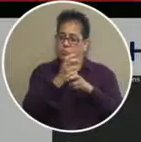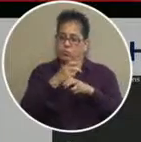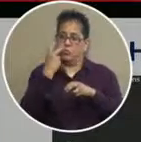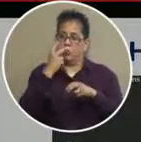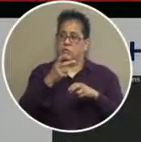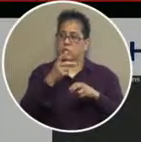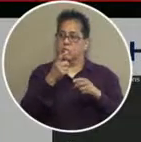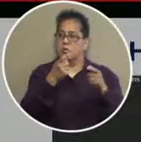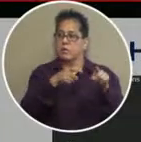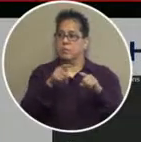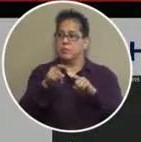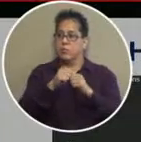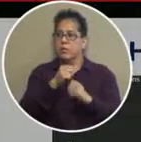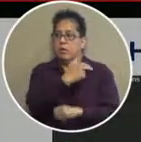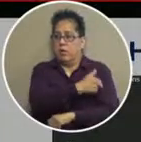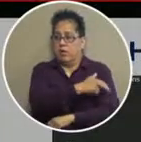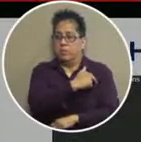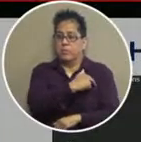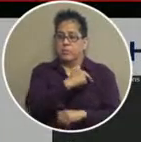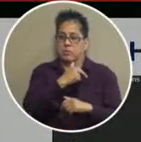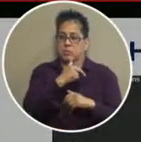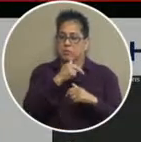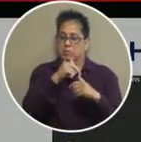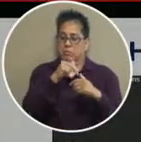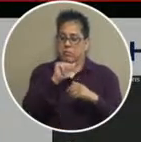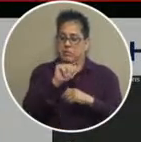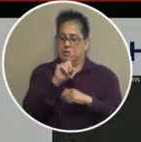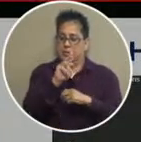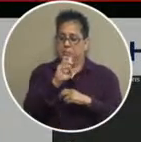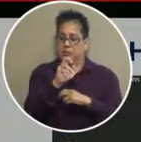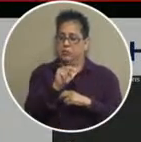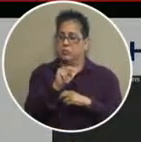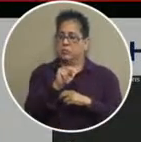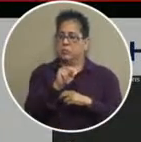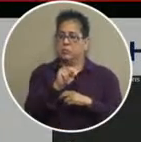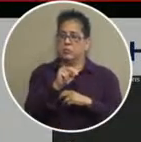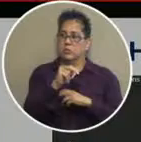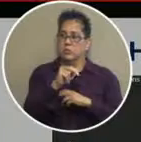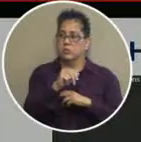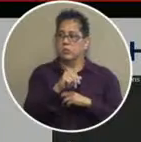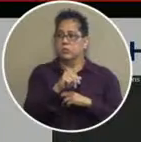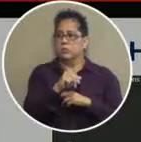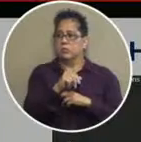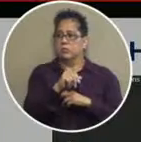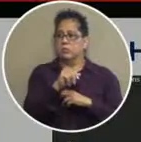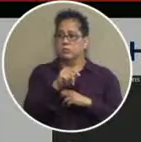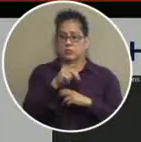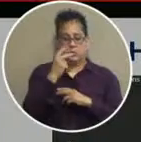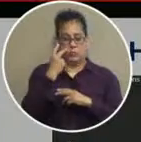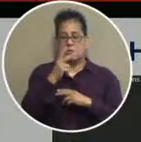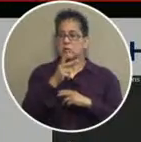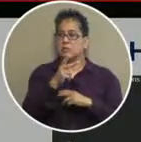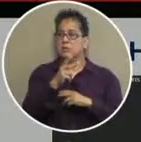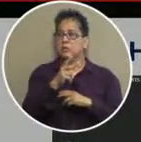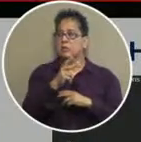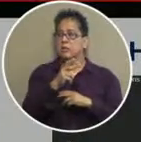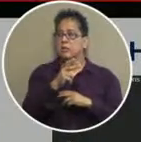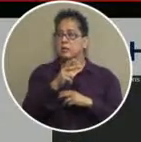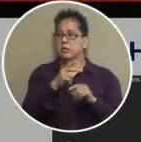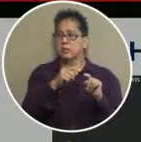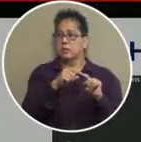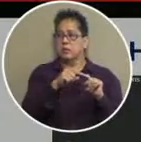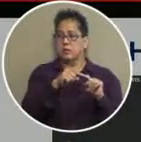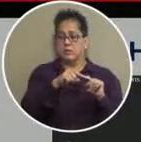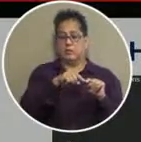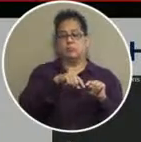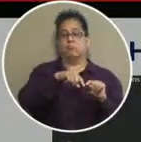regards to the hospital admissions. The line that looks like a jagged